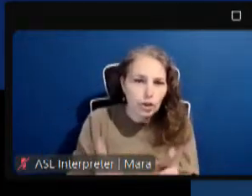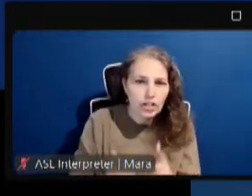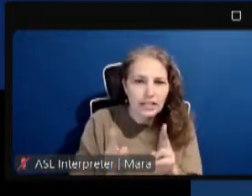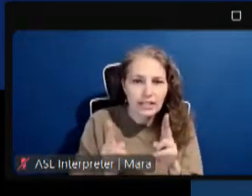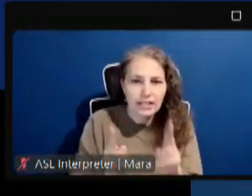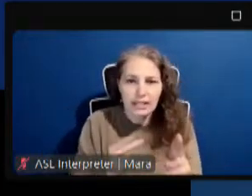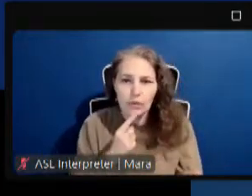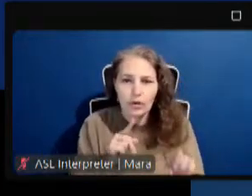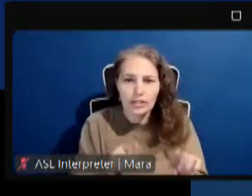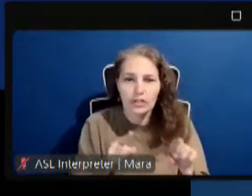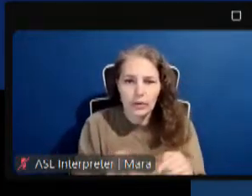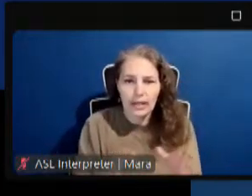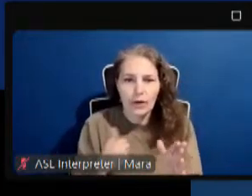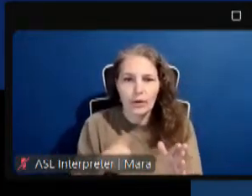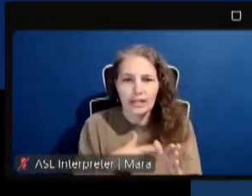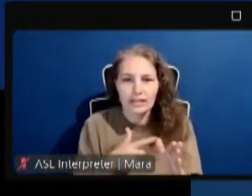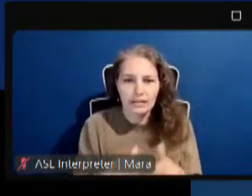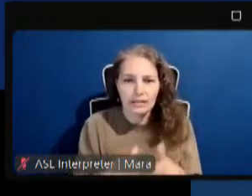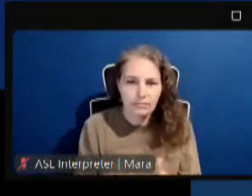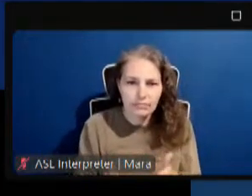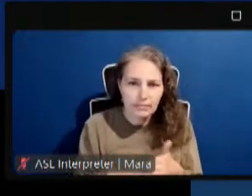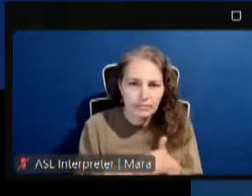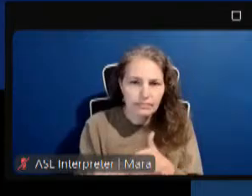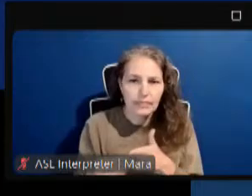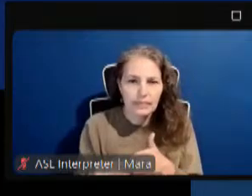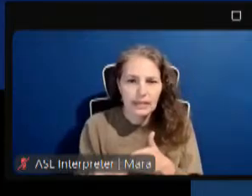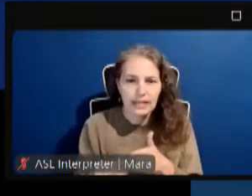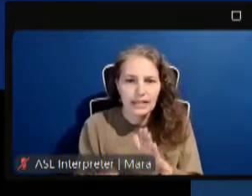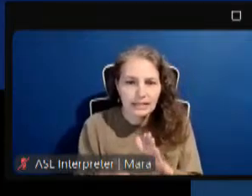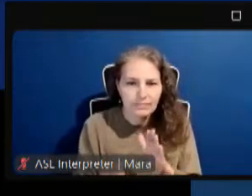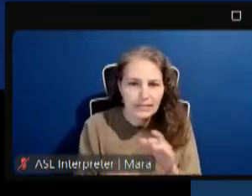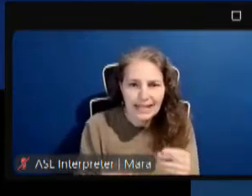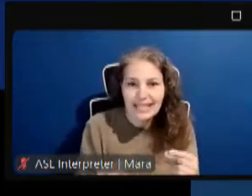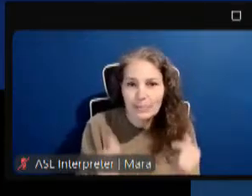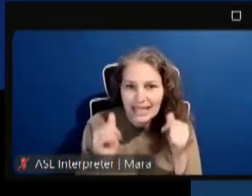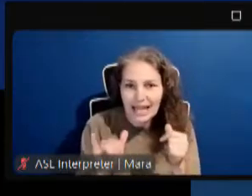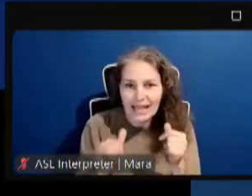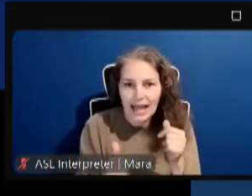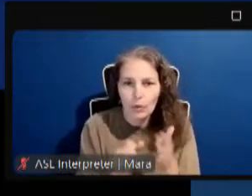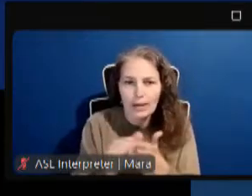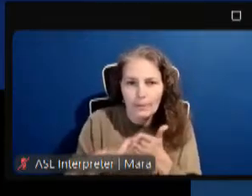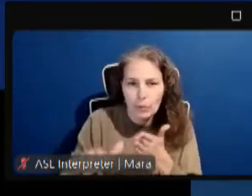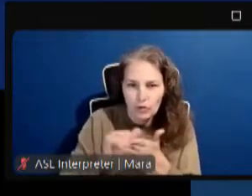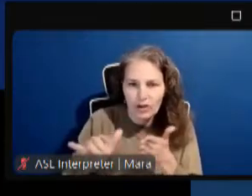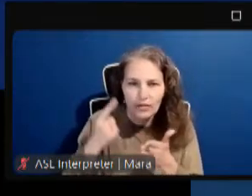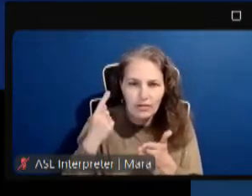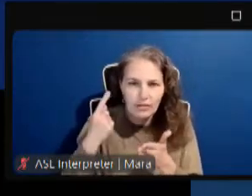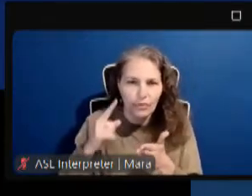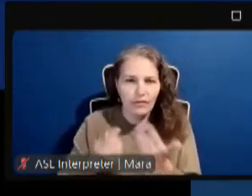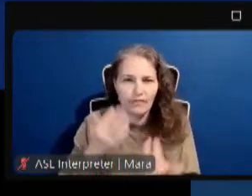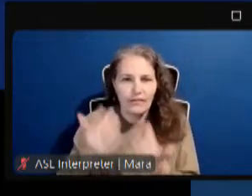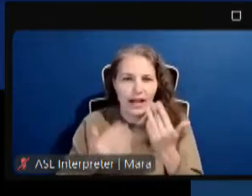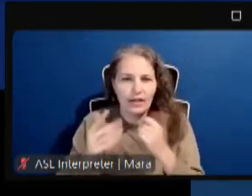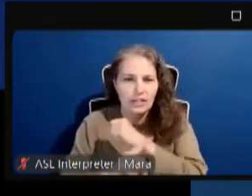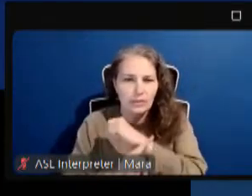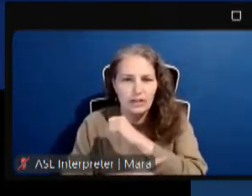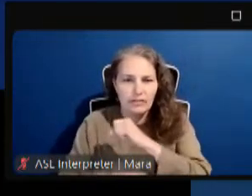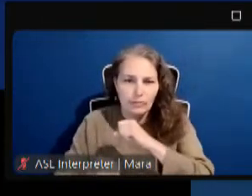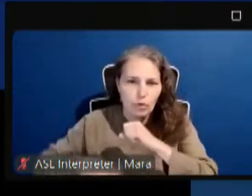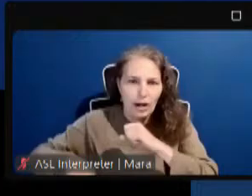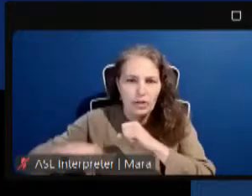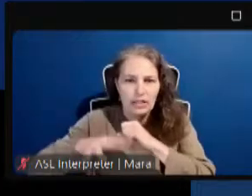expedite the removal of fire debris from properties within unincorporated LA County.